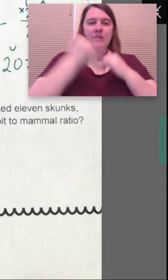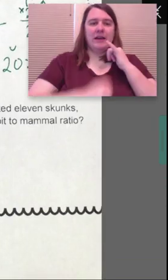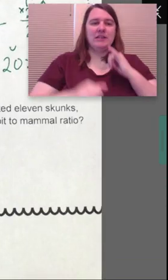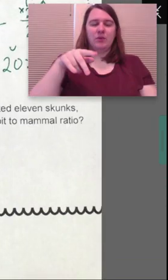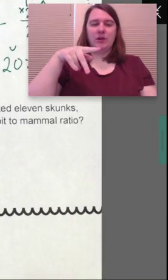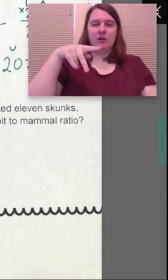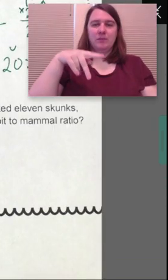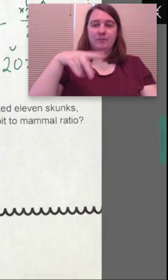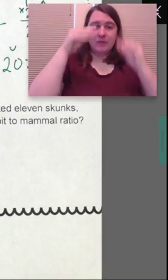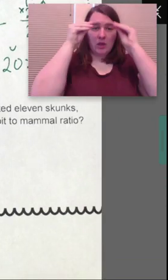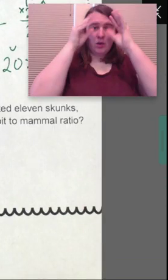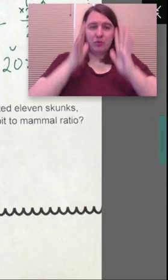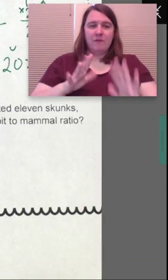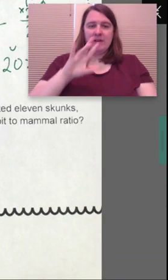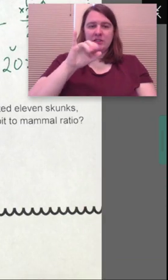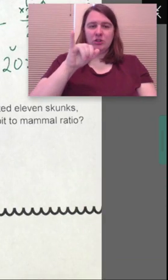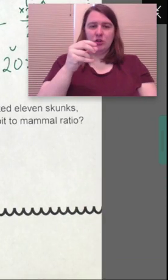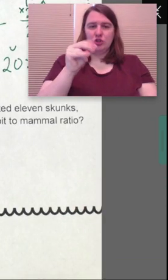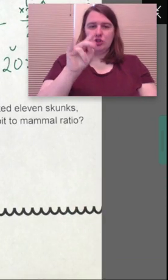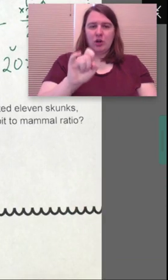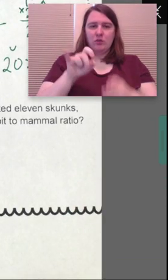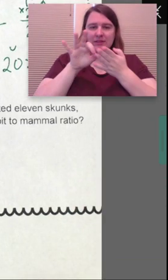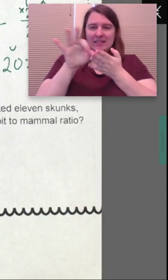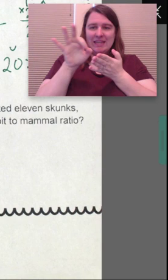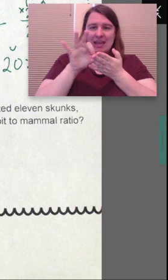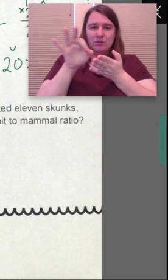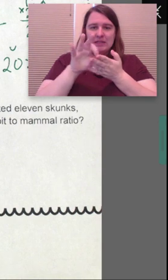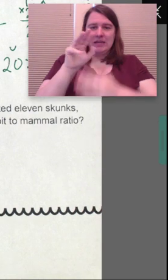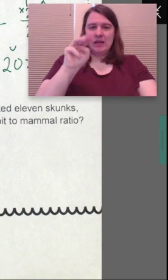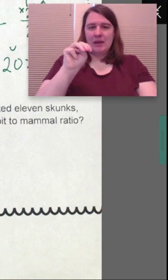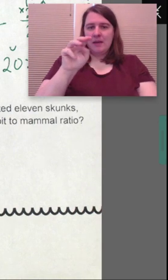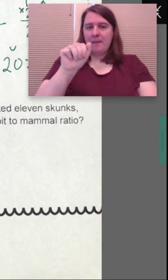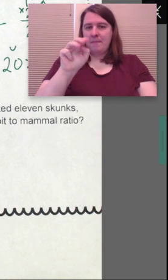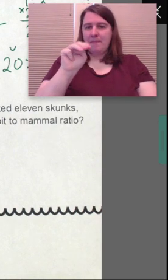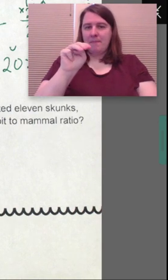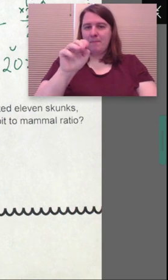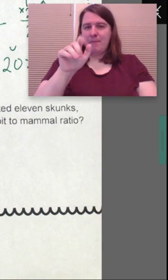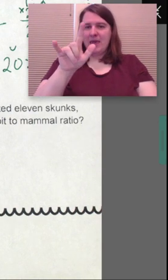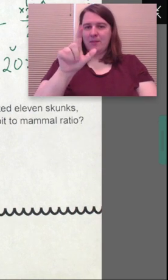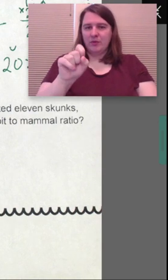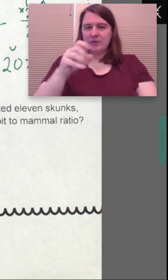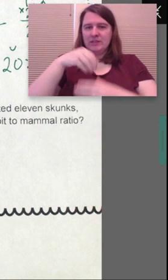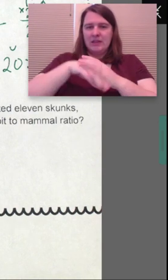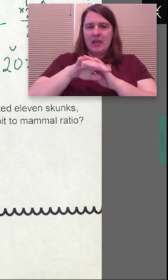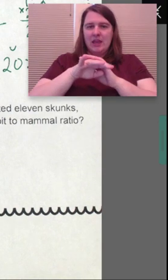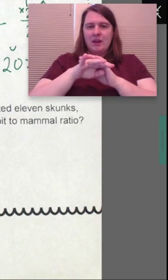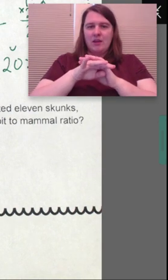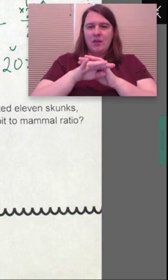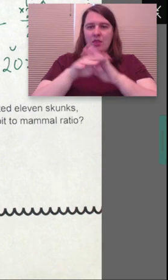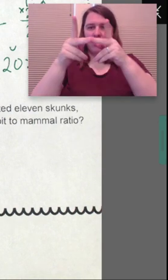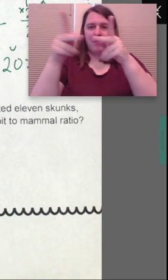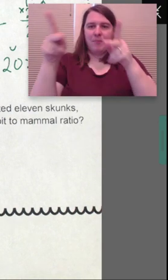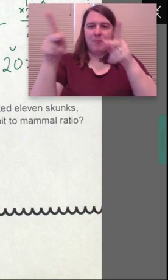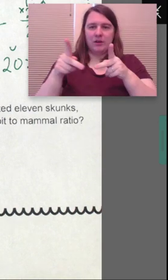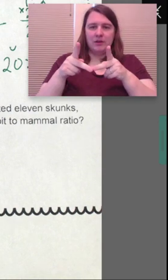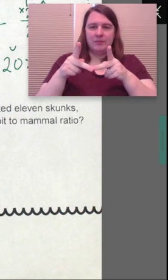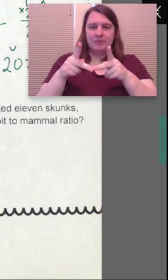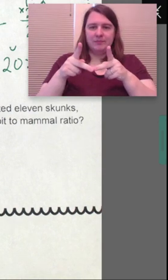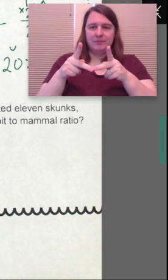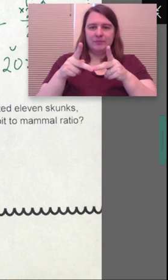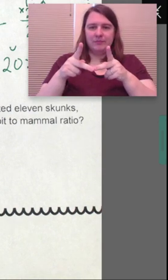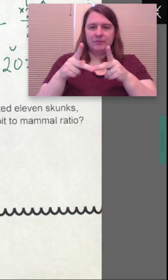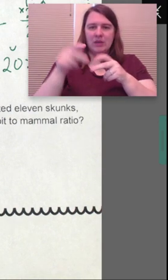All right, our last one. Professor Jones counted mammals in the park.